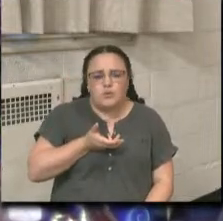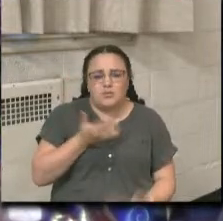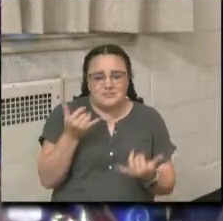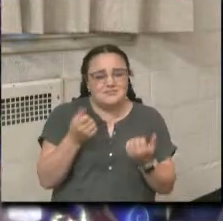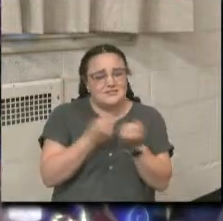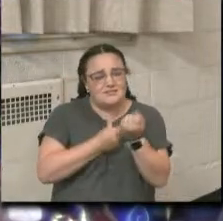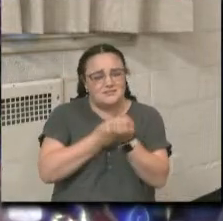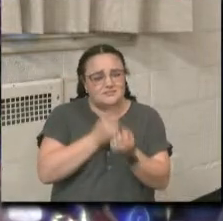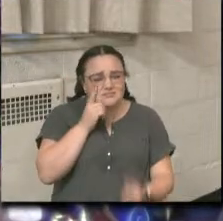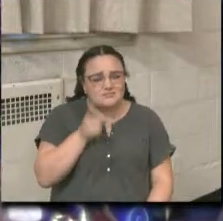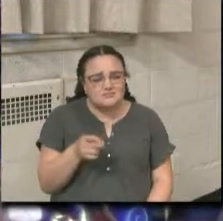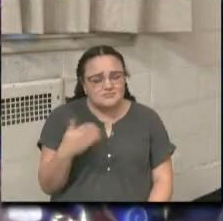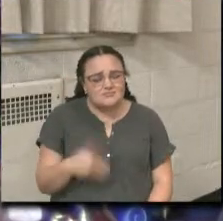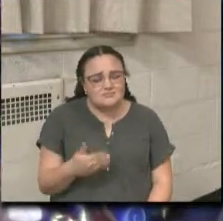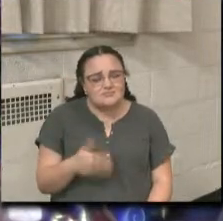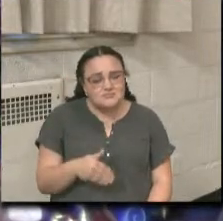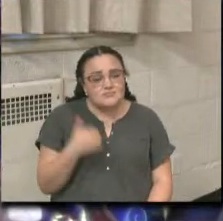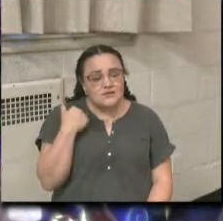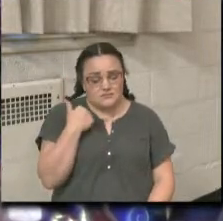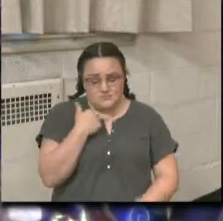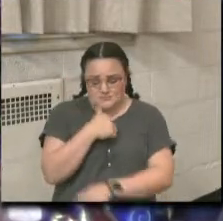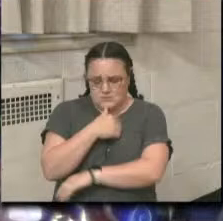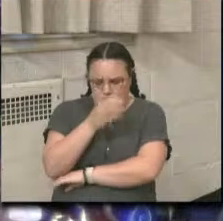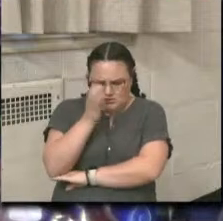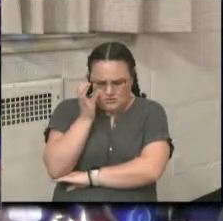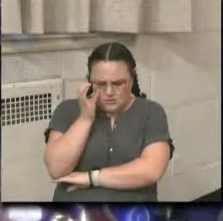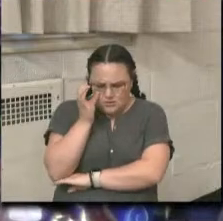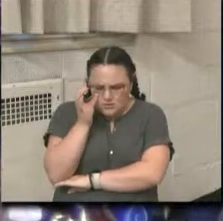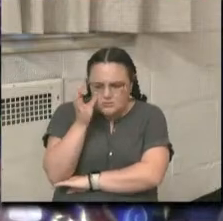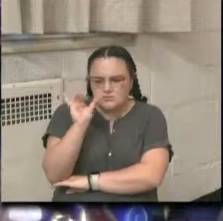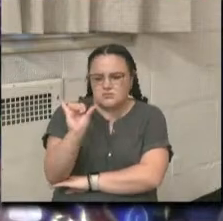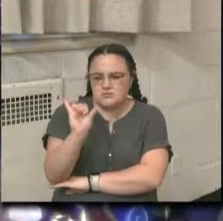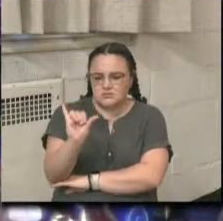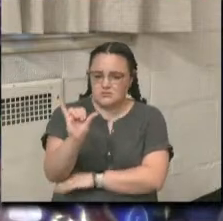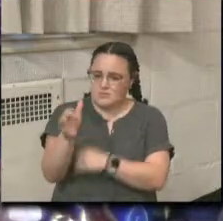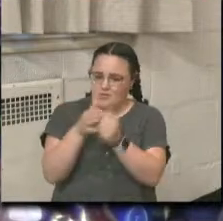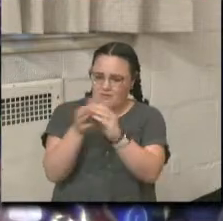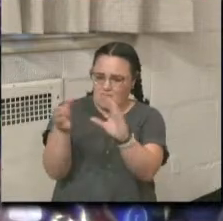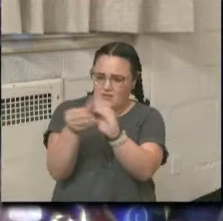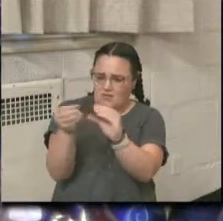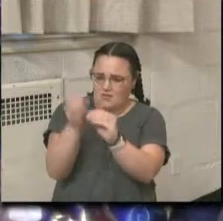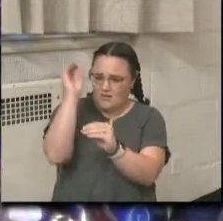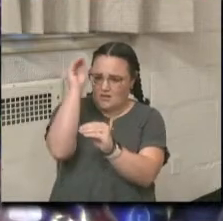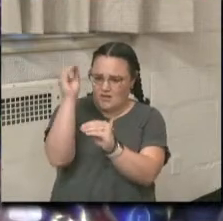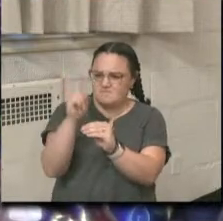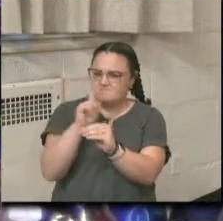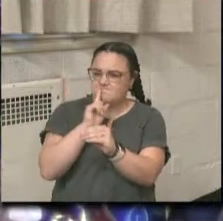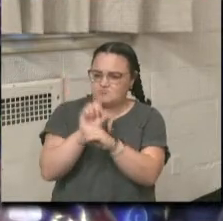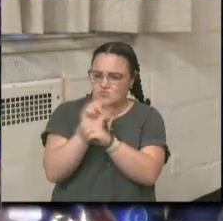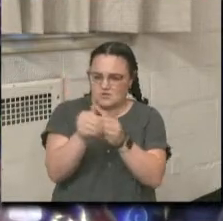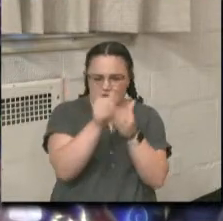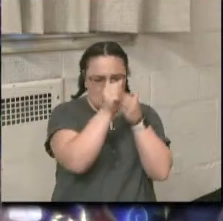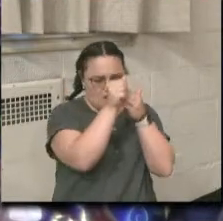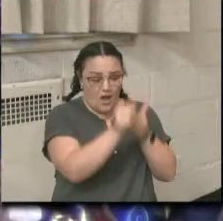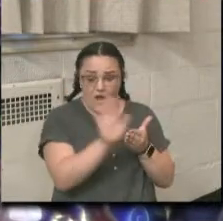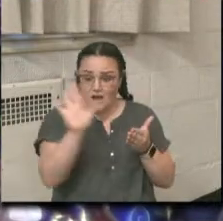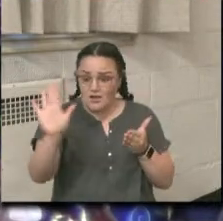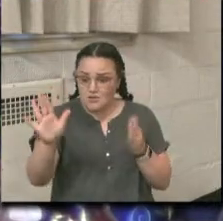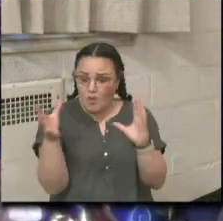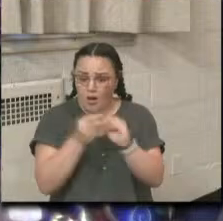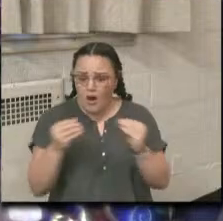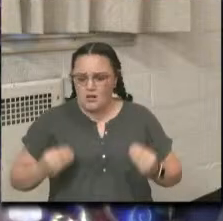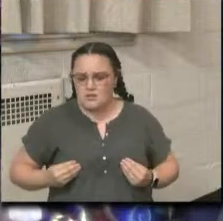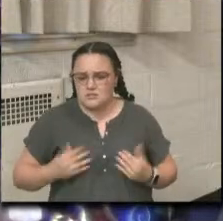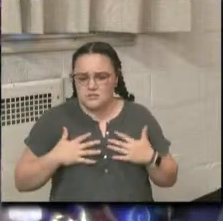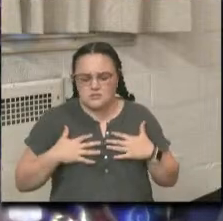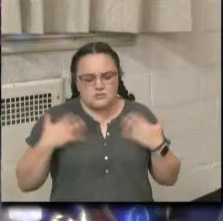Your voices have been my guide and your courage has been my inspiration. And to our incredible students, I encourage you to